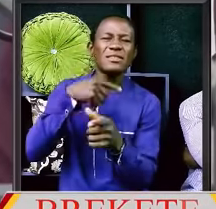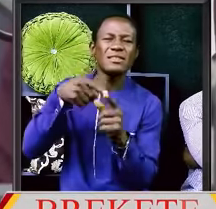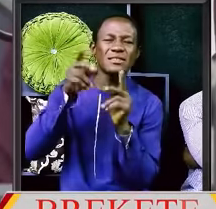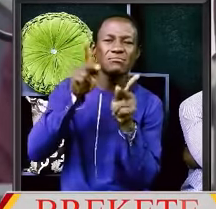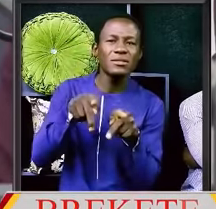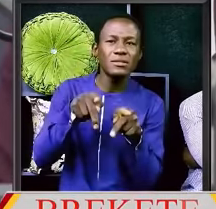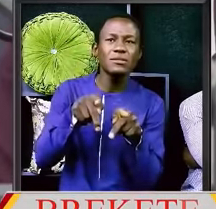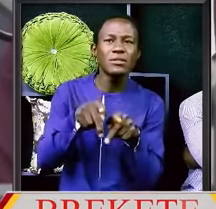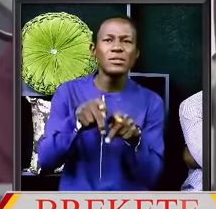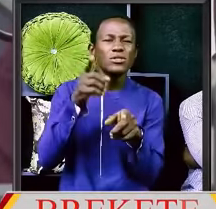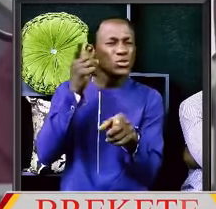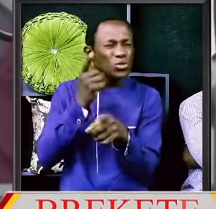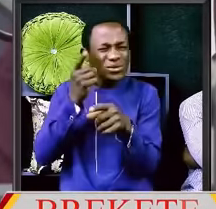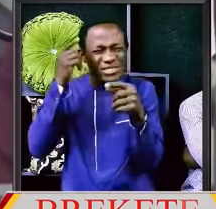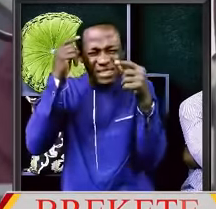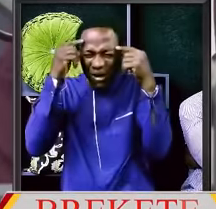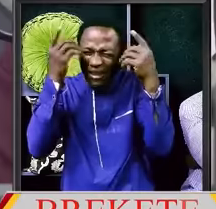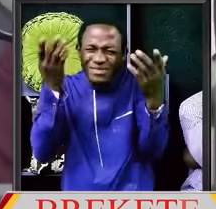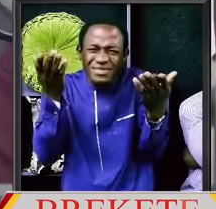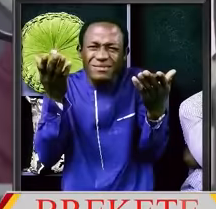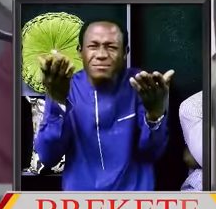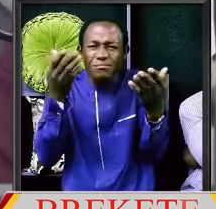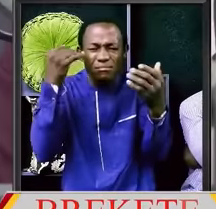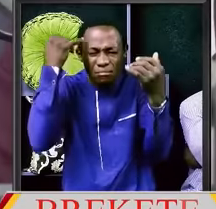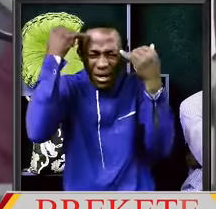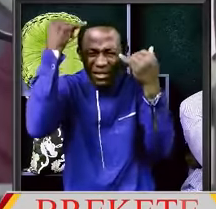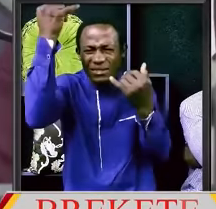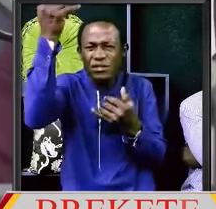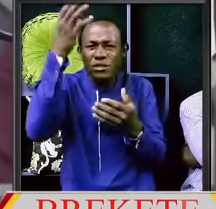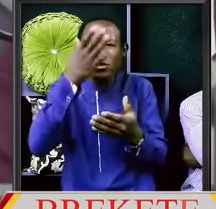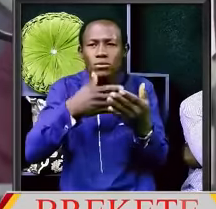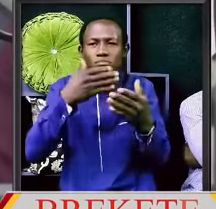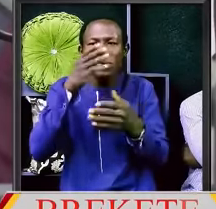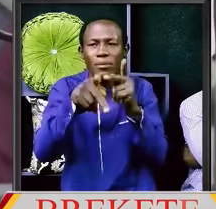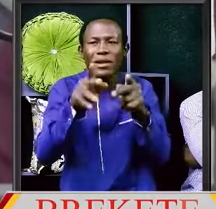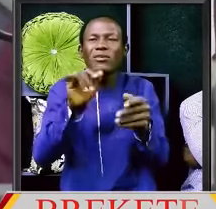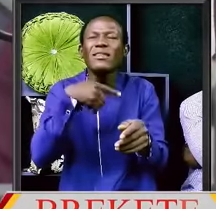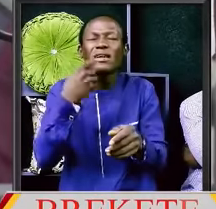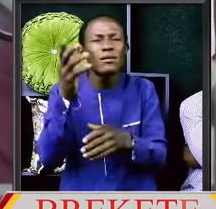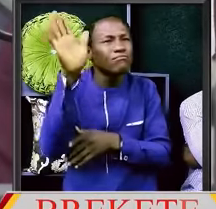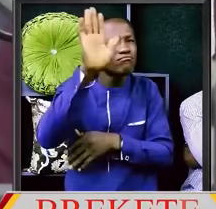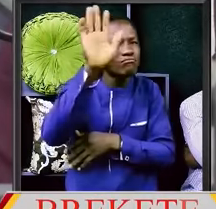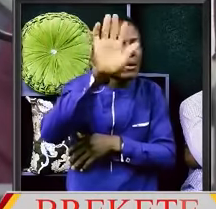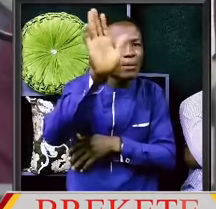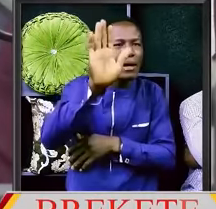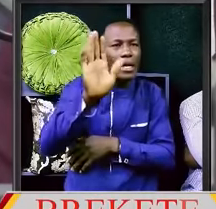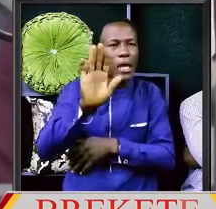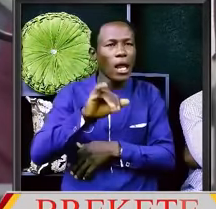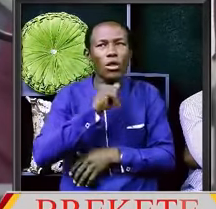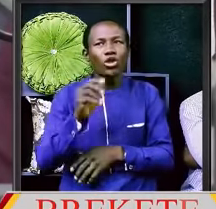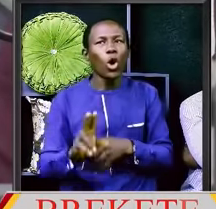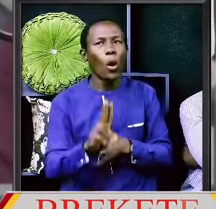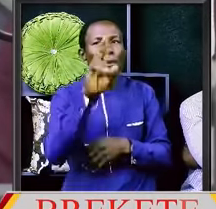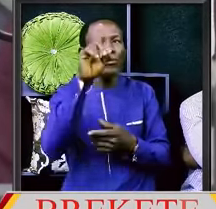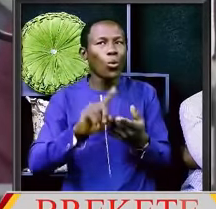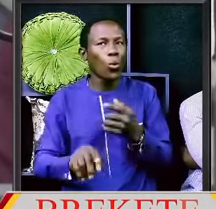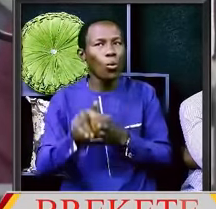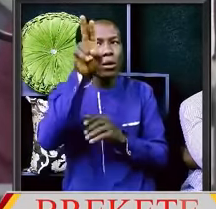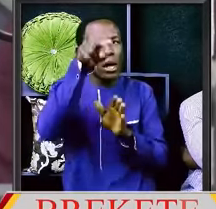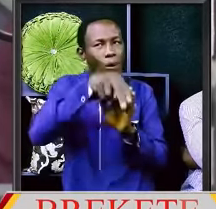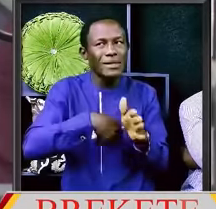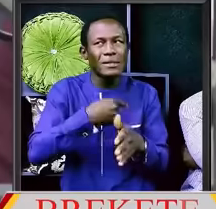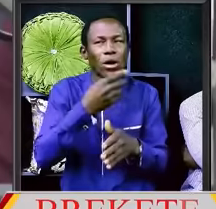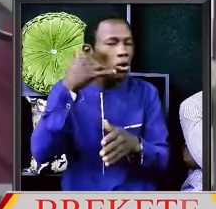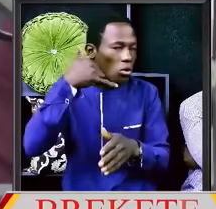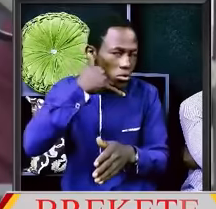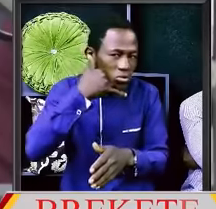bye-bye, less than 30 minutes, you never reach 1 hour, they can't tell you, say all of them. See the guys there.